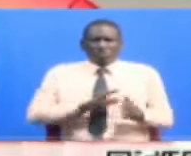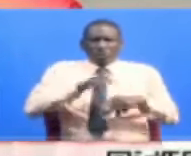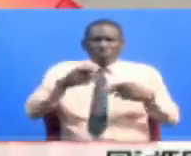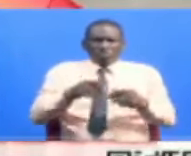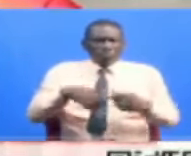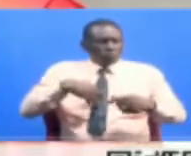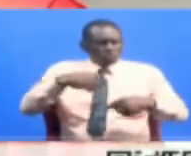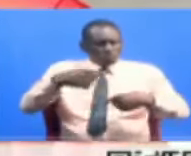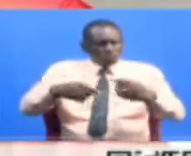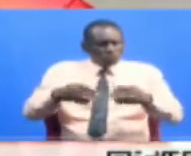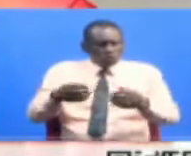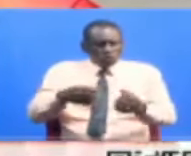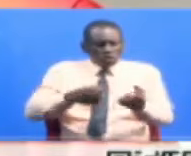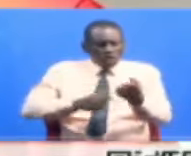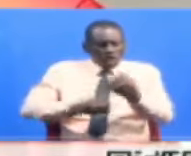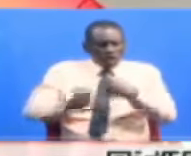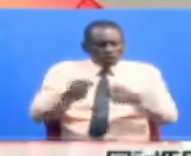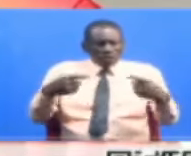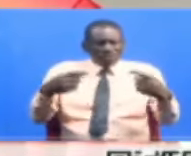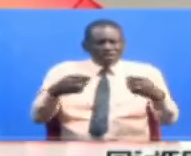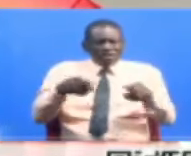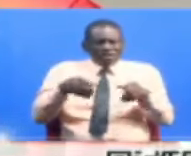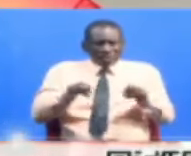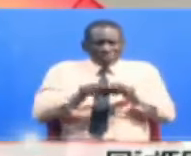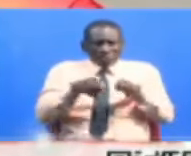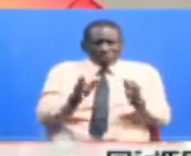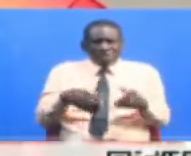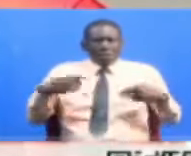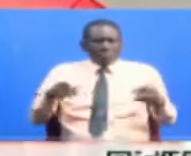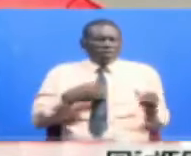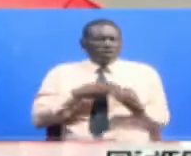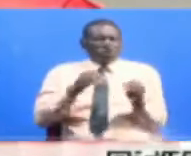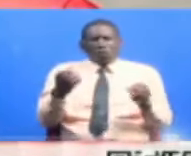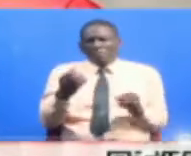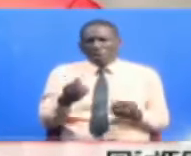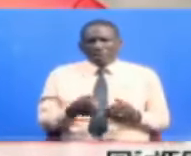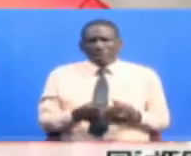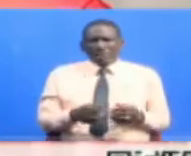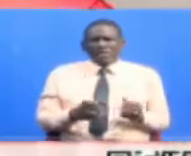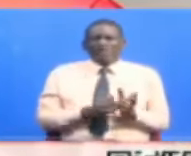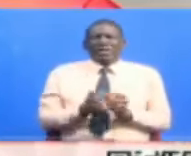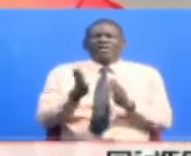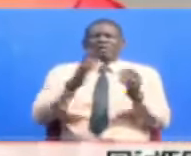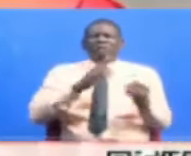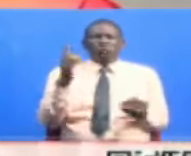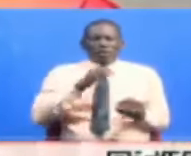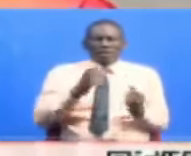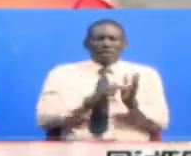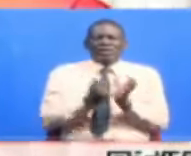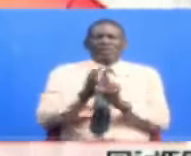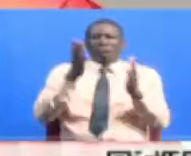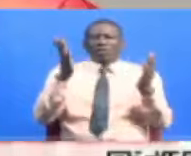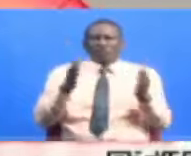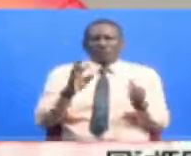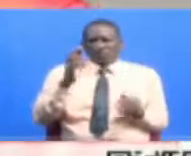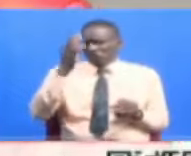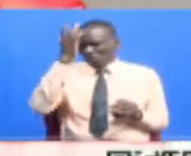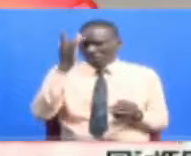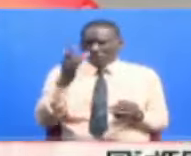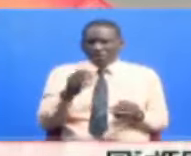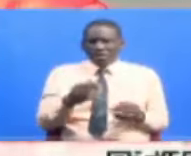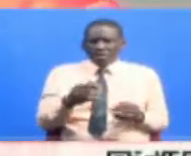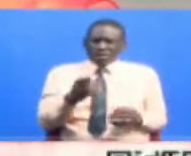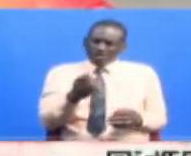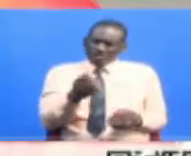vile inafaa ikue, lakini nafikiria watu hawakuwa na pesa. Hii Christmas imekuwa the worst Christmas ever because earning